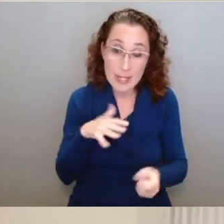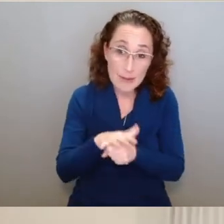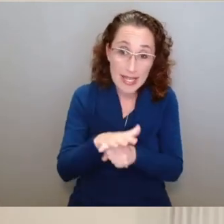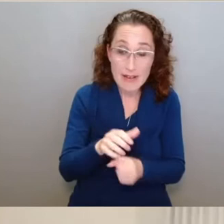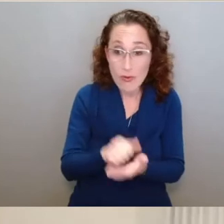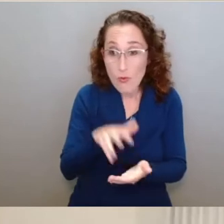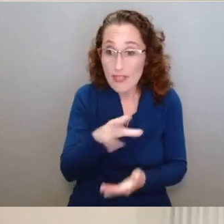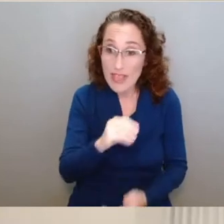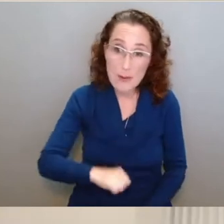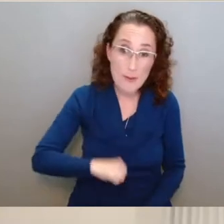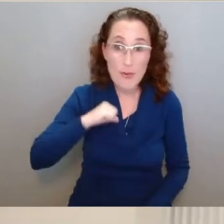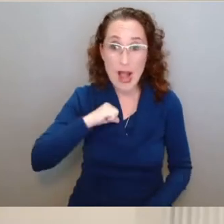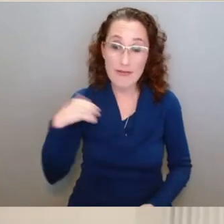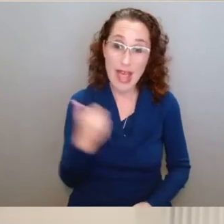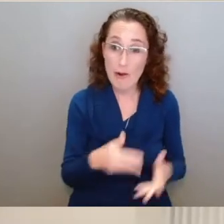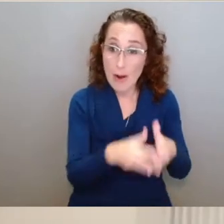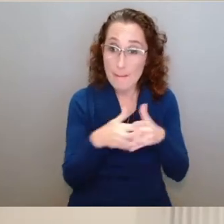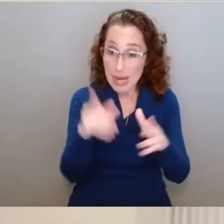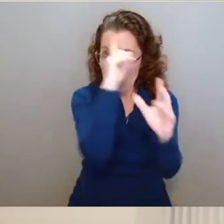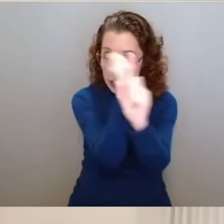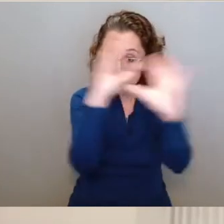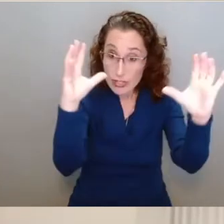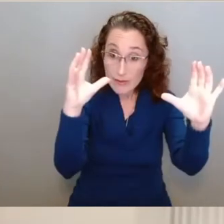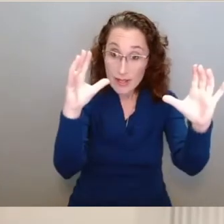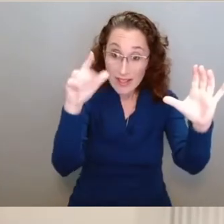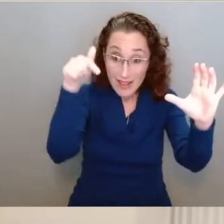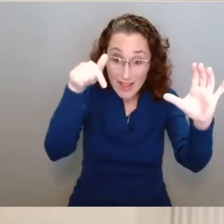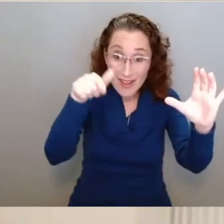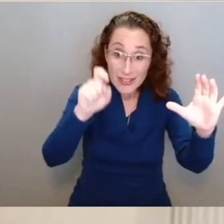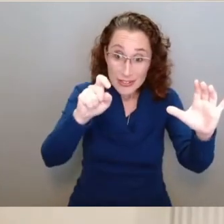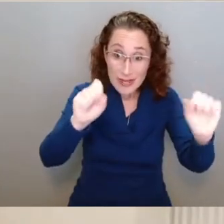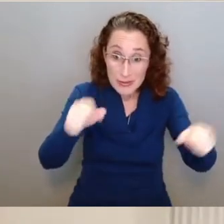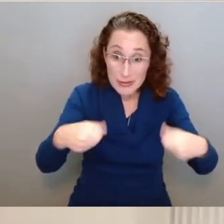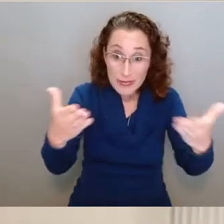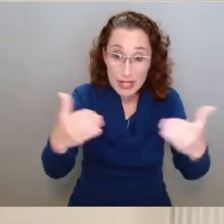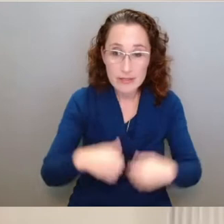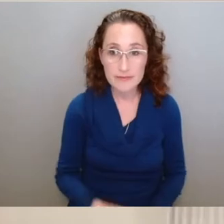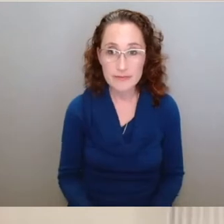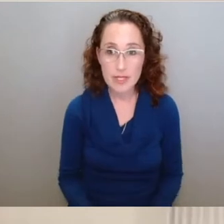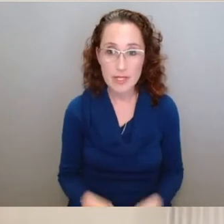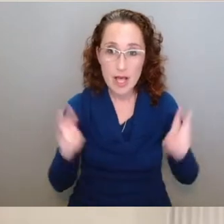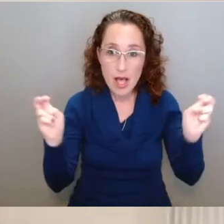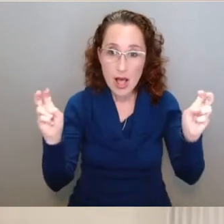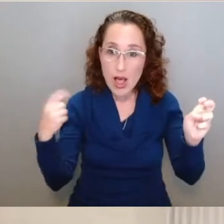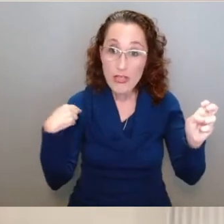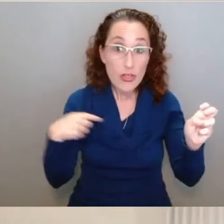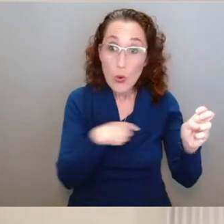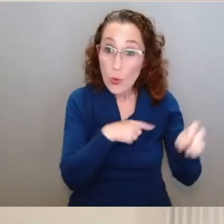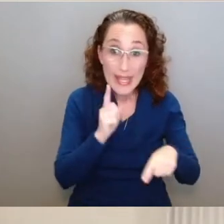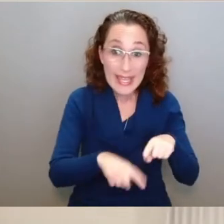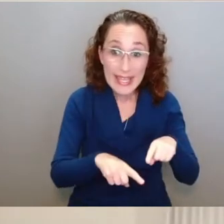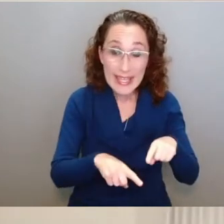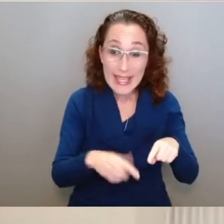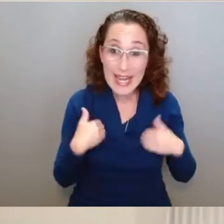in the American dream should be able to provide for her people. And the we who can't seem to have nice things